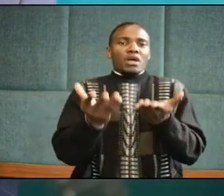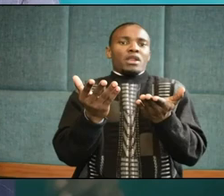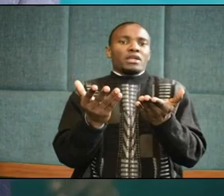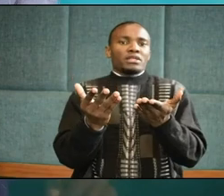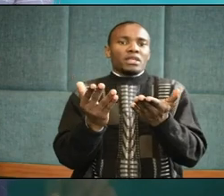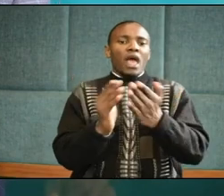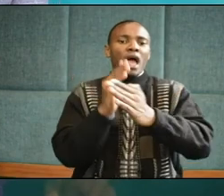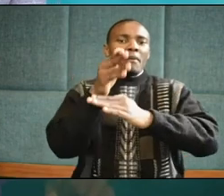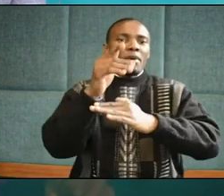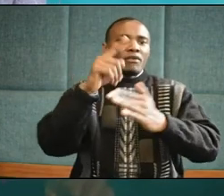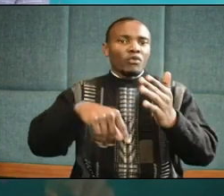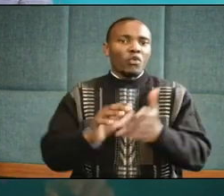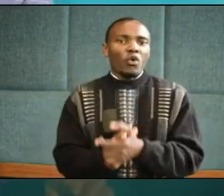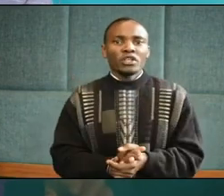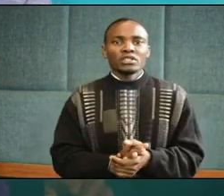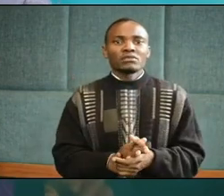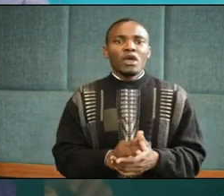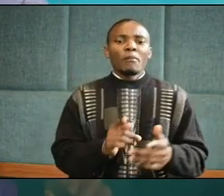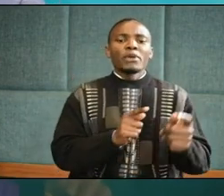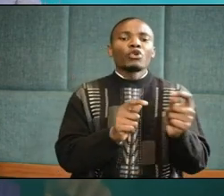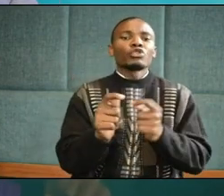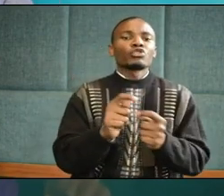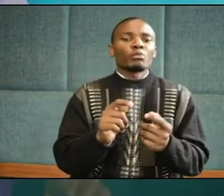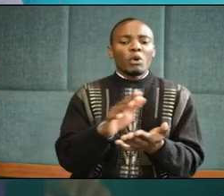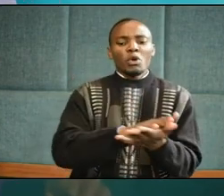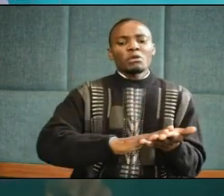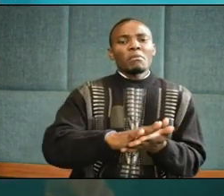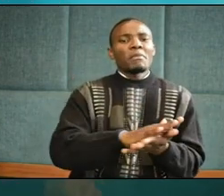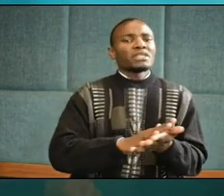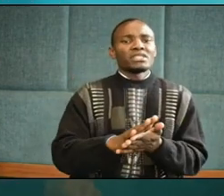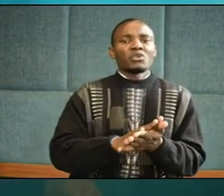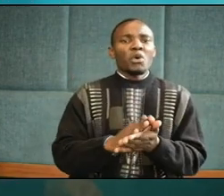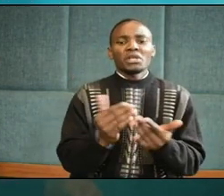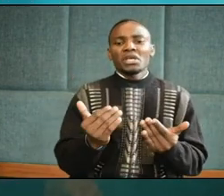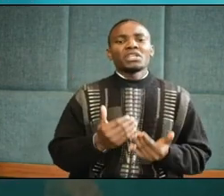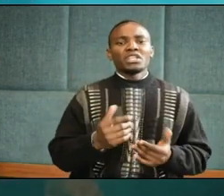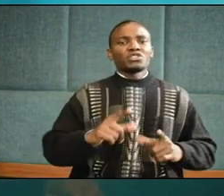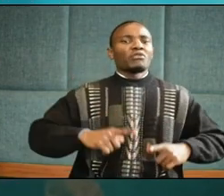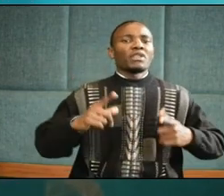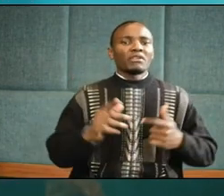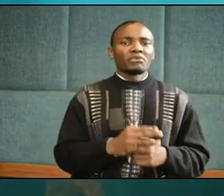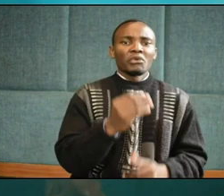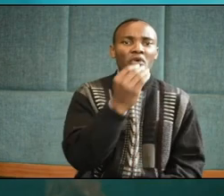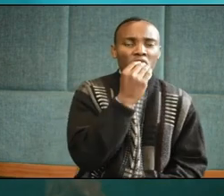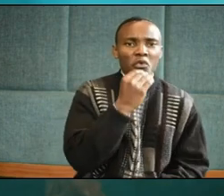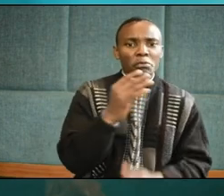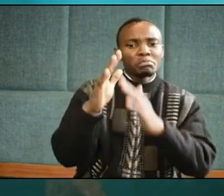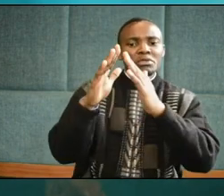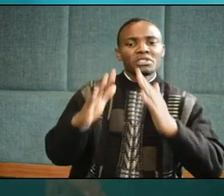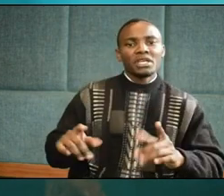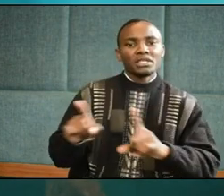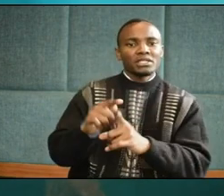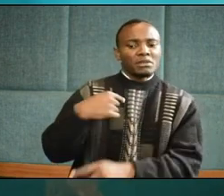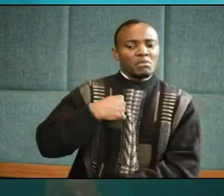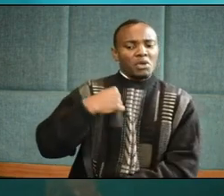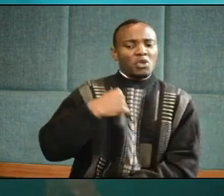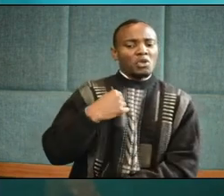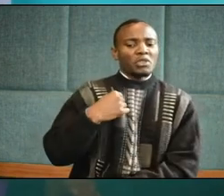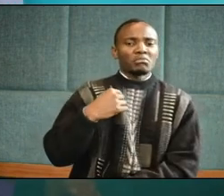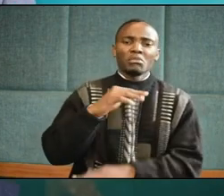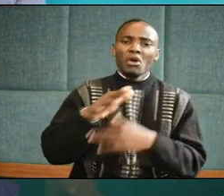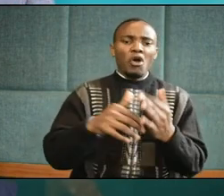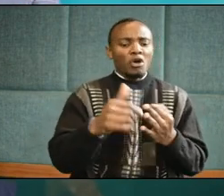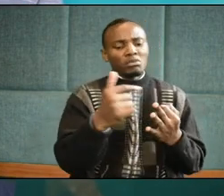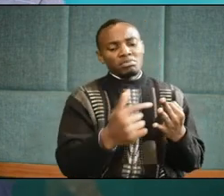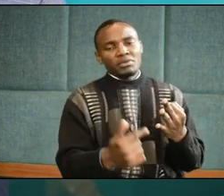driven by the basic desires of life, food, shelter, and clothing, which are